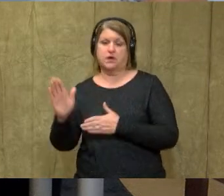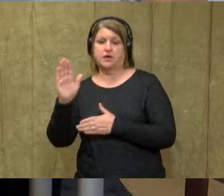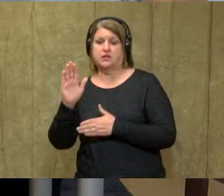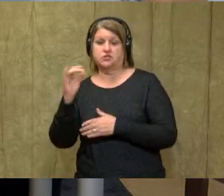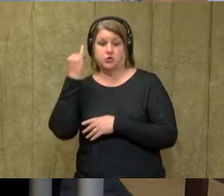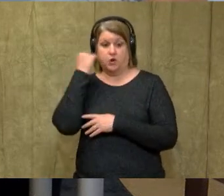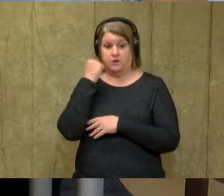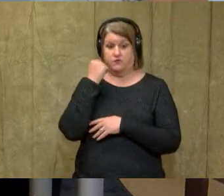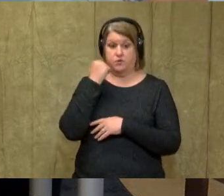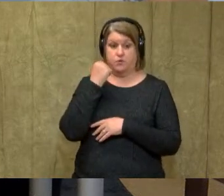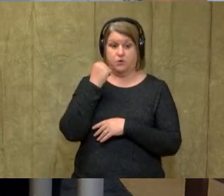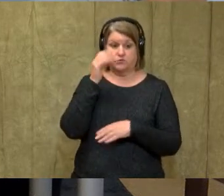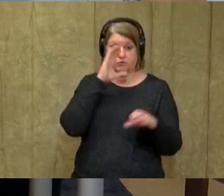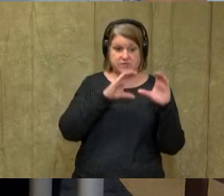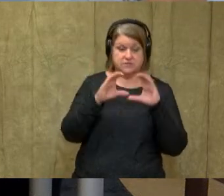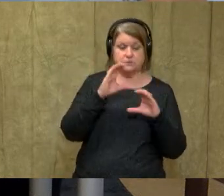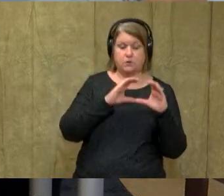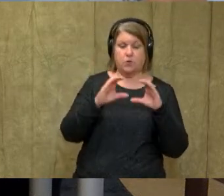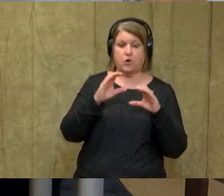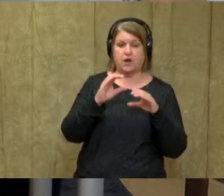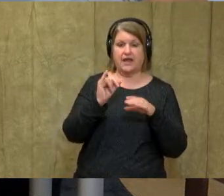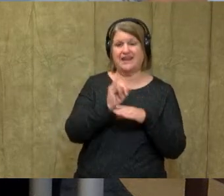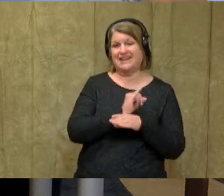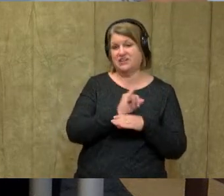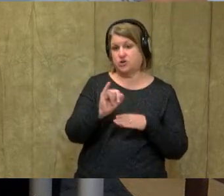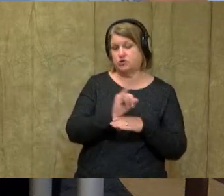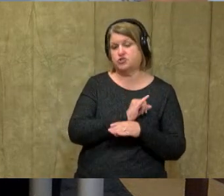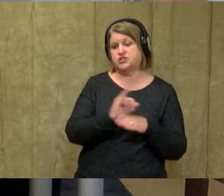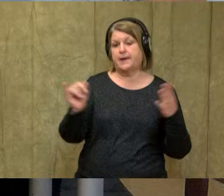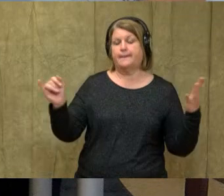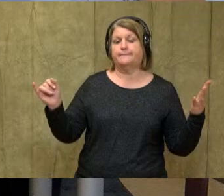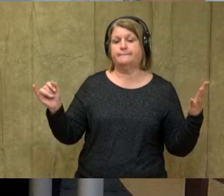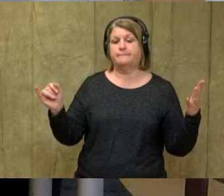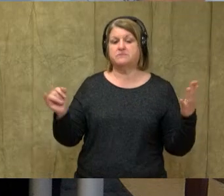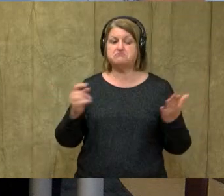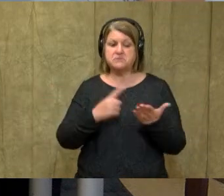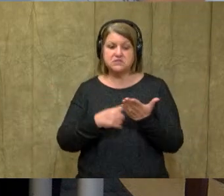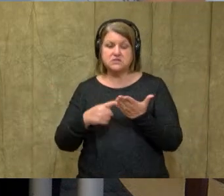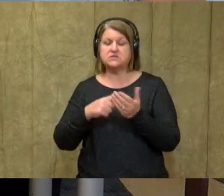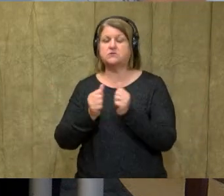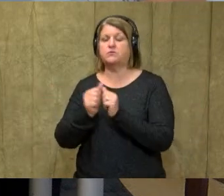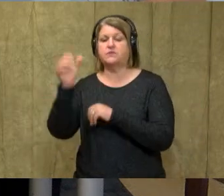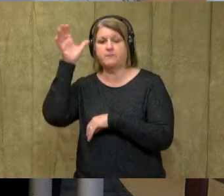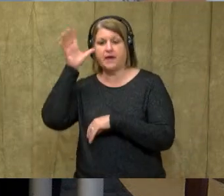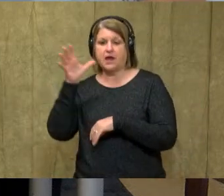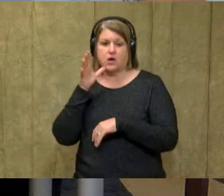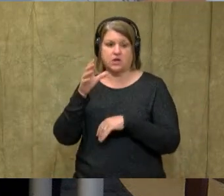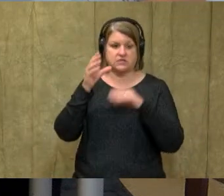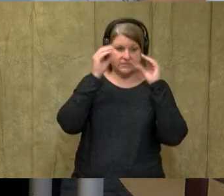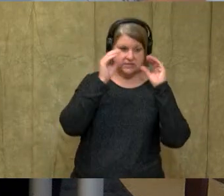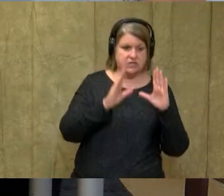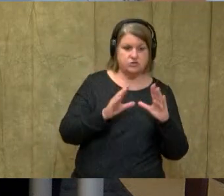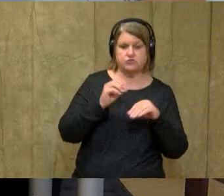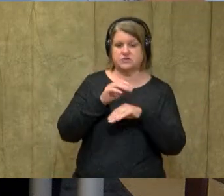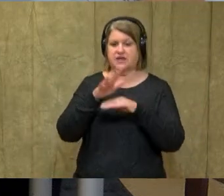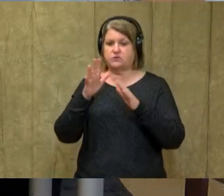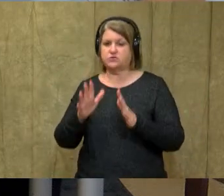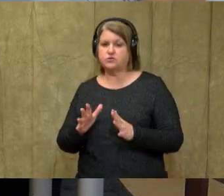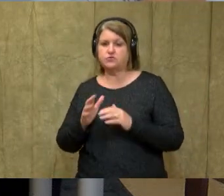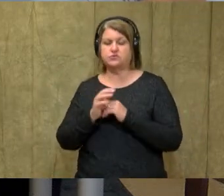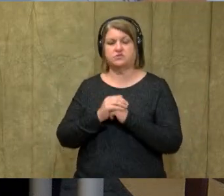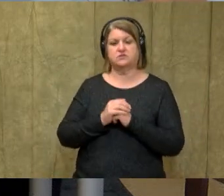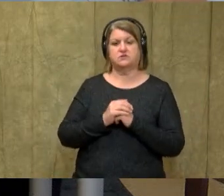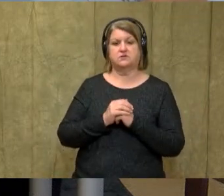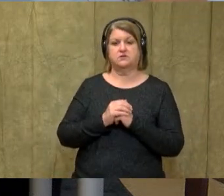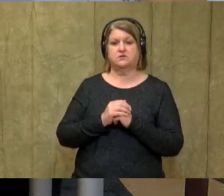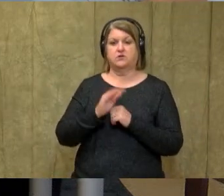an internship, talk to your parents, your guardian, talk to your teachers, people who have experience in those areas, your school counselors,